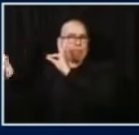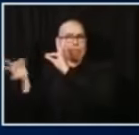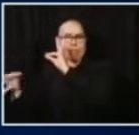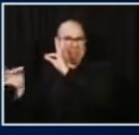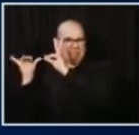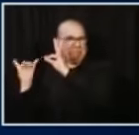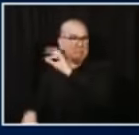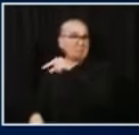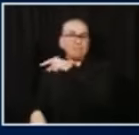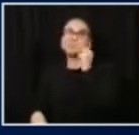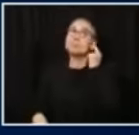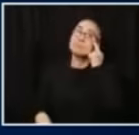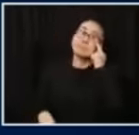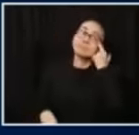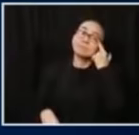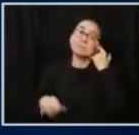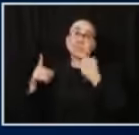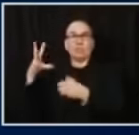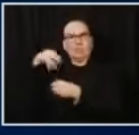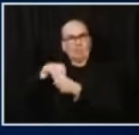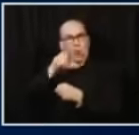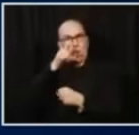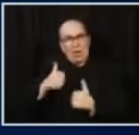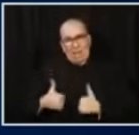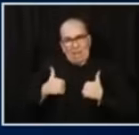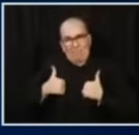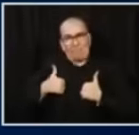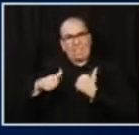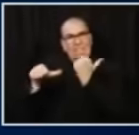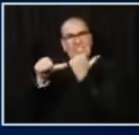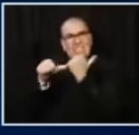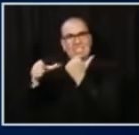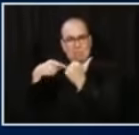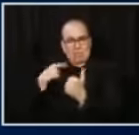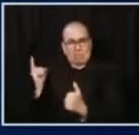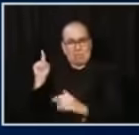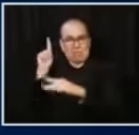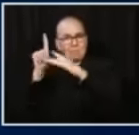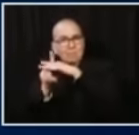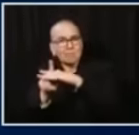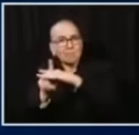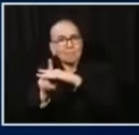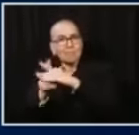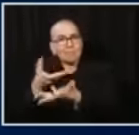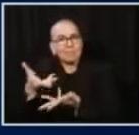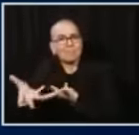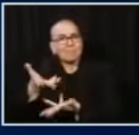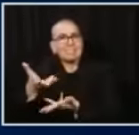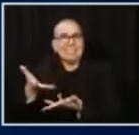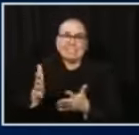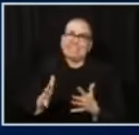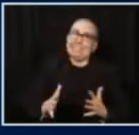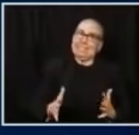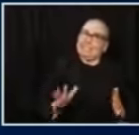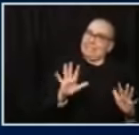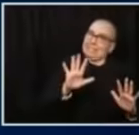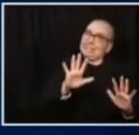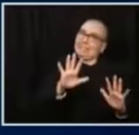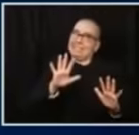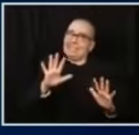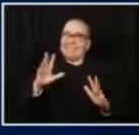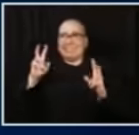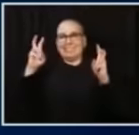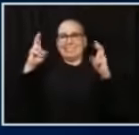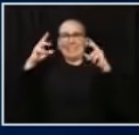includes residents living in those assisted living facilities, again, technically known as housing with services with an arranged home